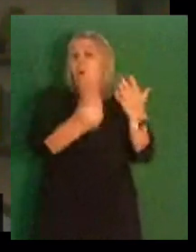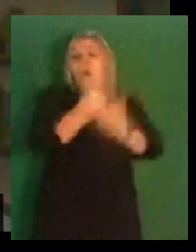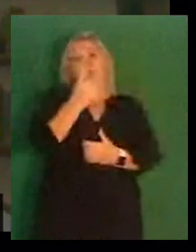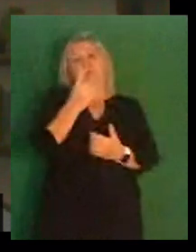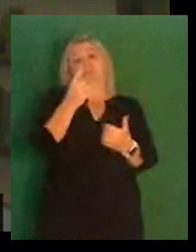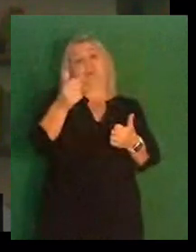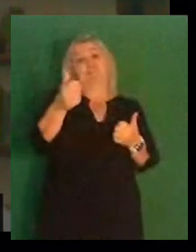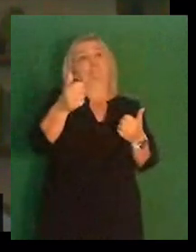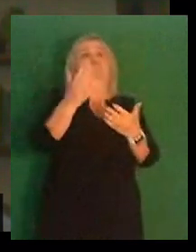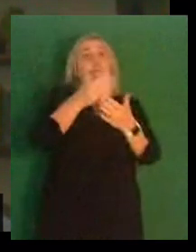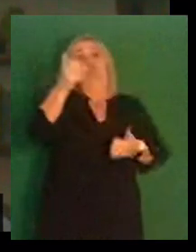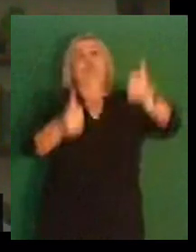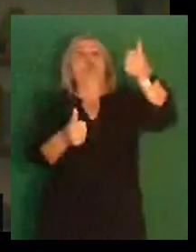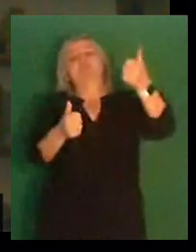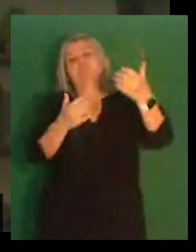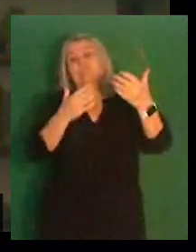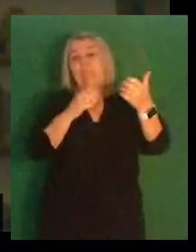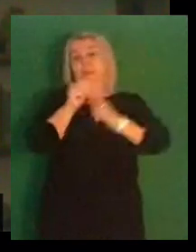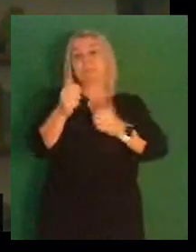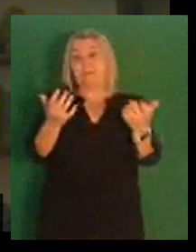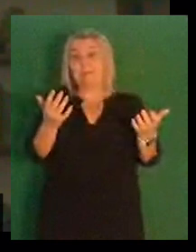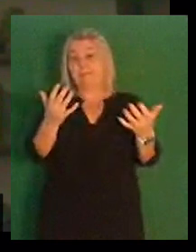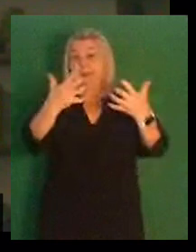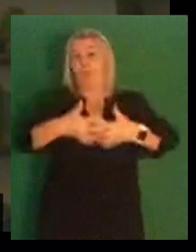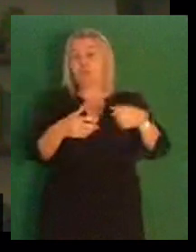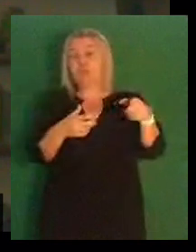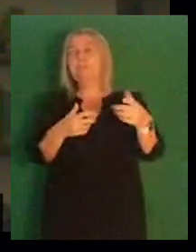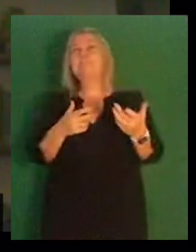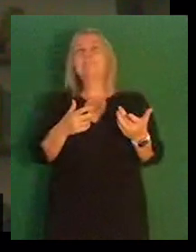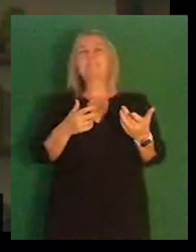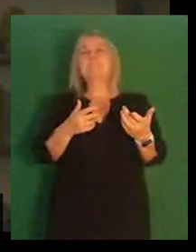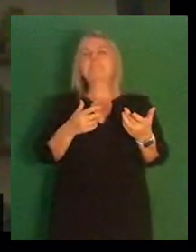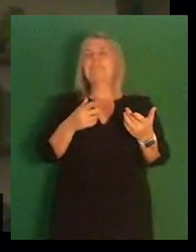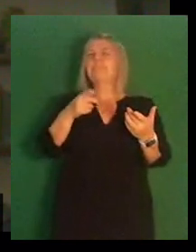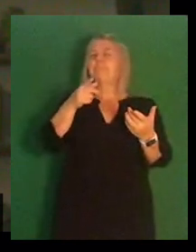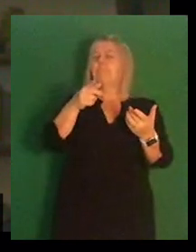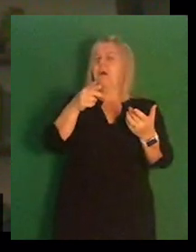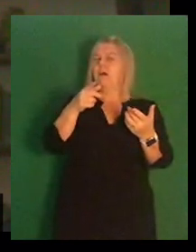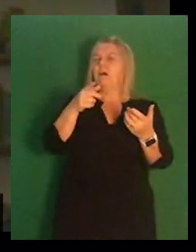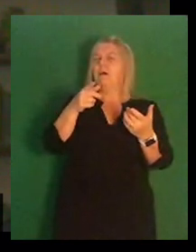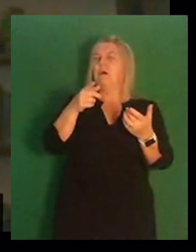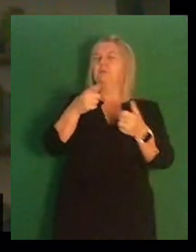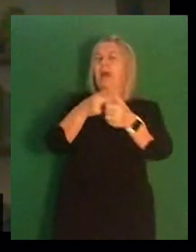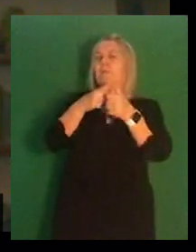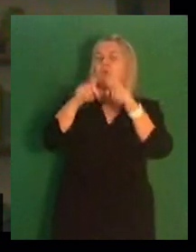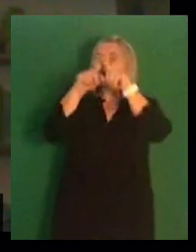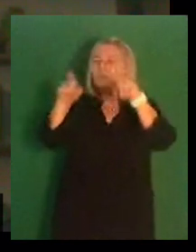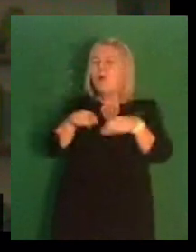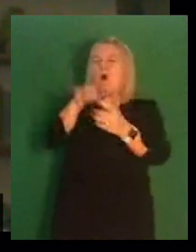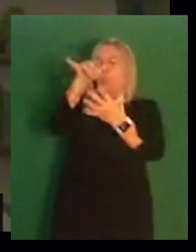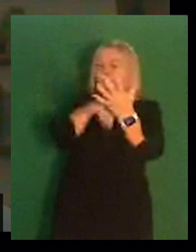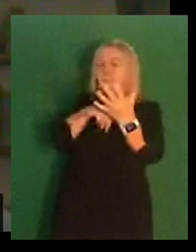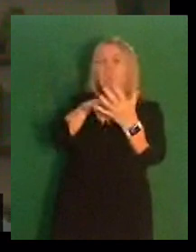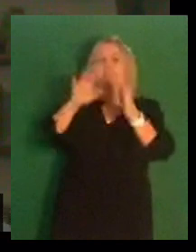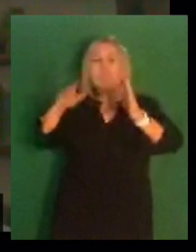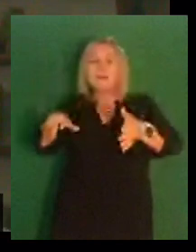come into its own. But what we did is, instead of doing an application form where artists